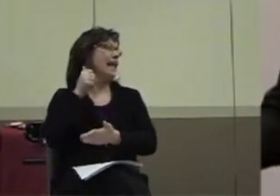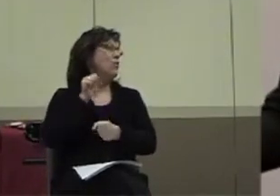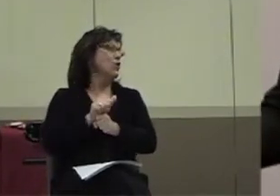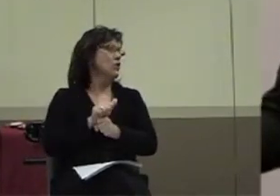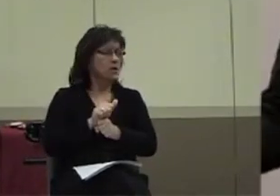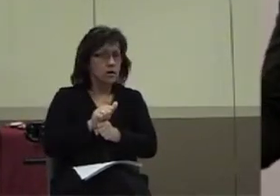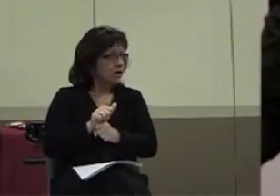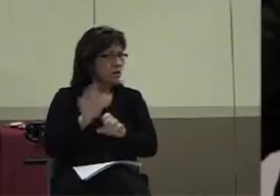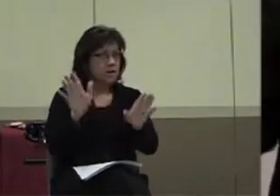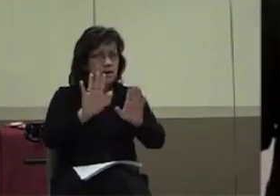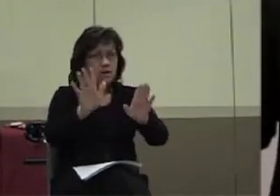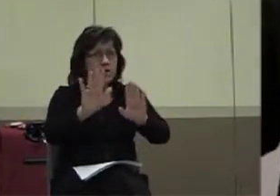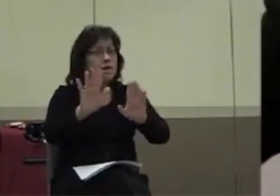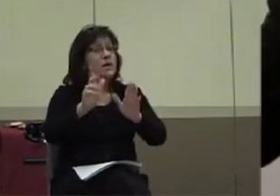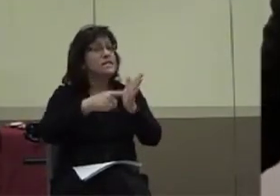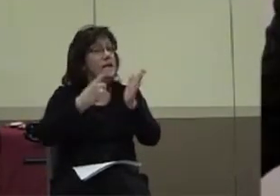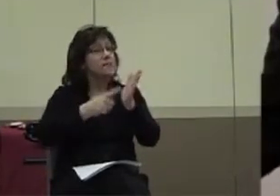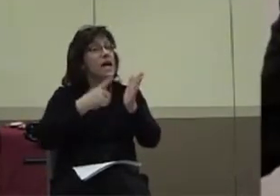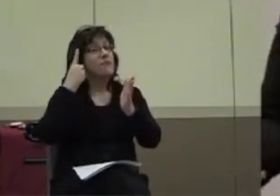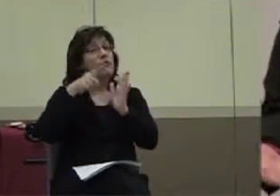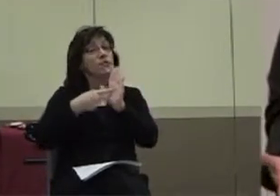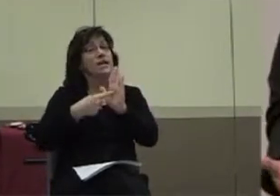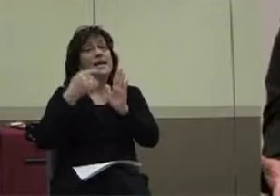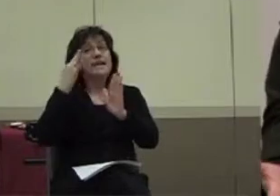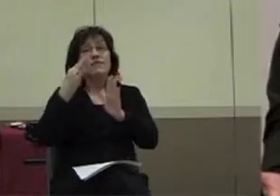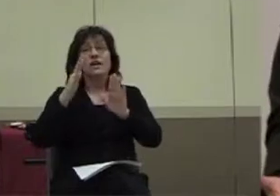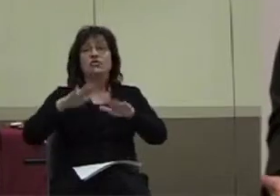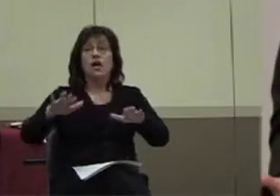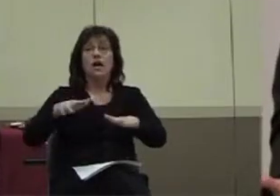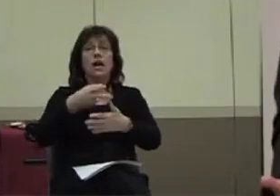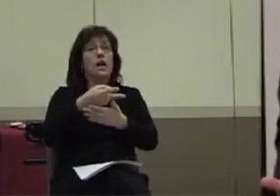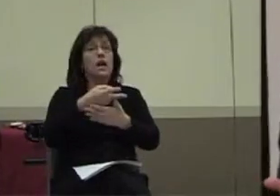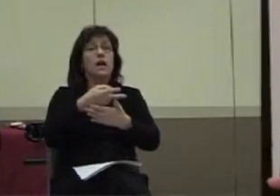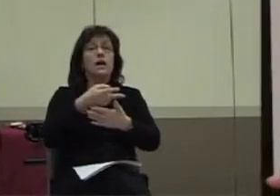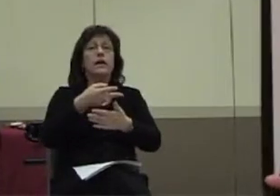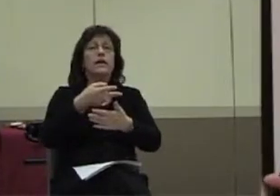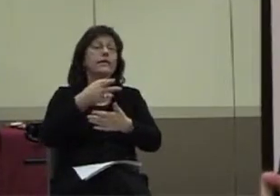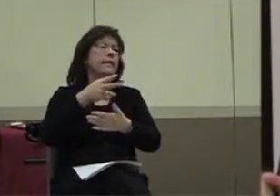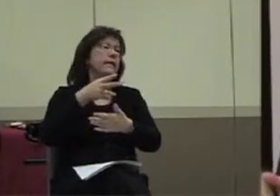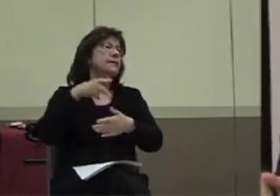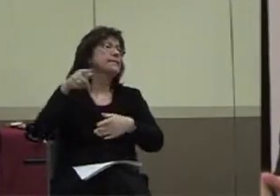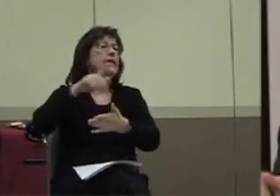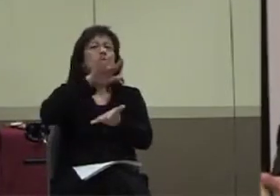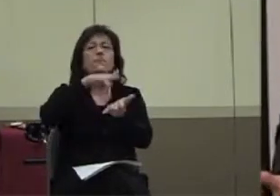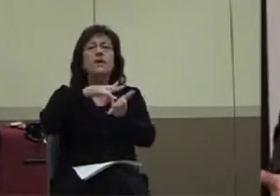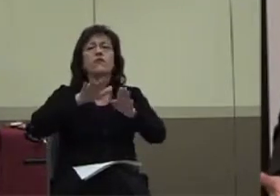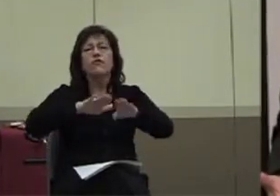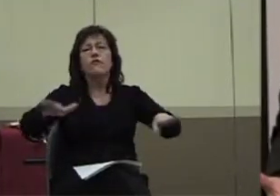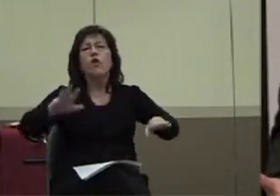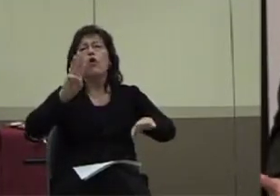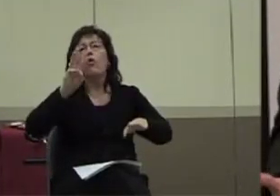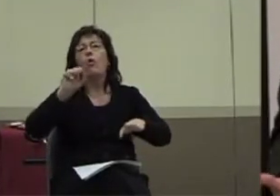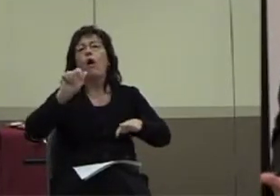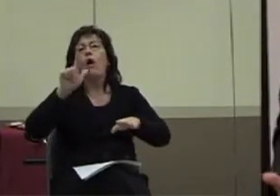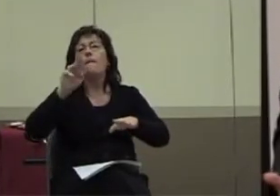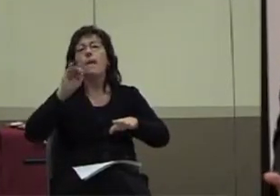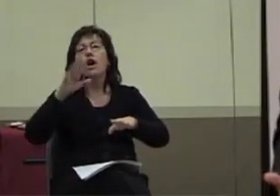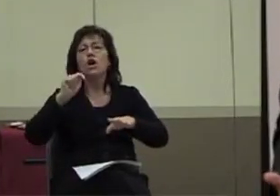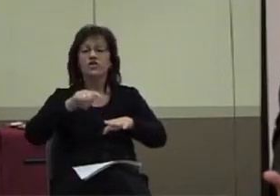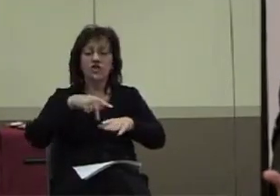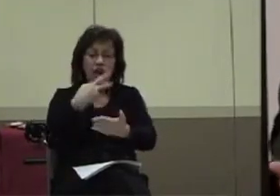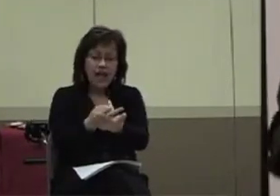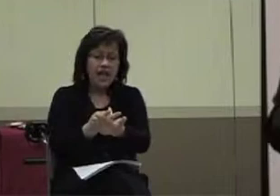that sometimes, for instance, when a child lays down in the middle of the floor at Walmart and has a tantrum, and the